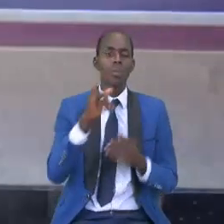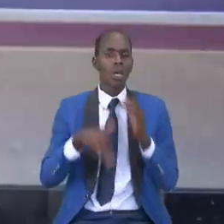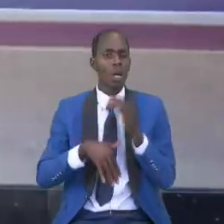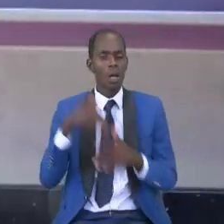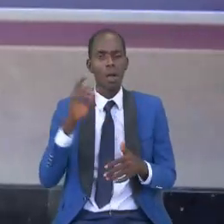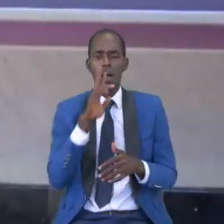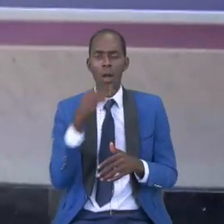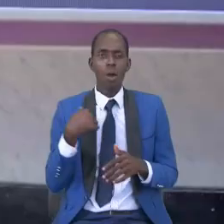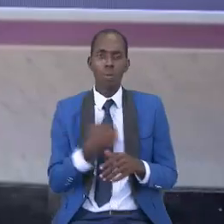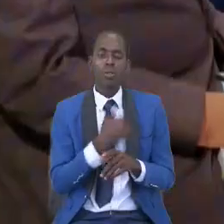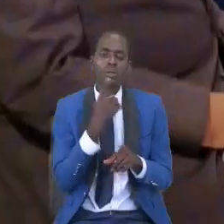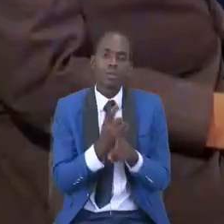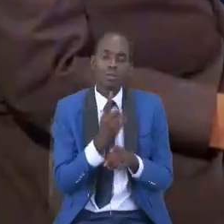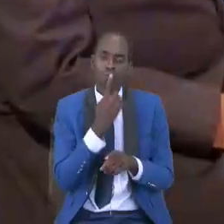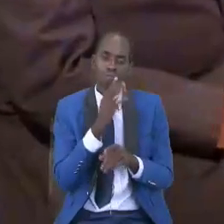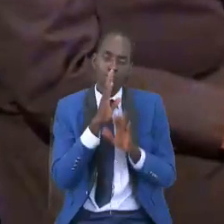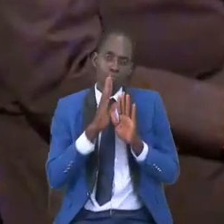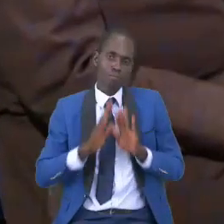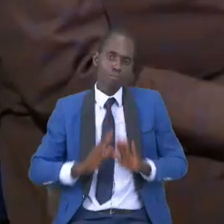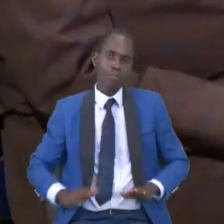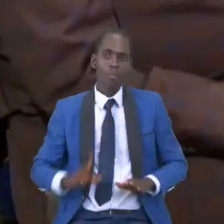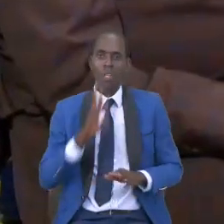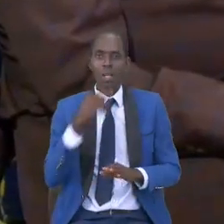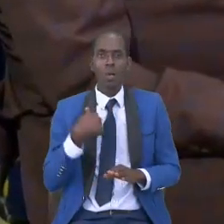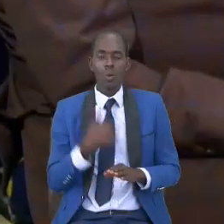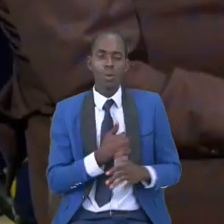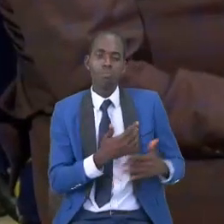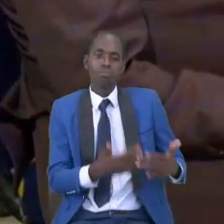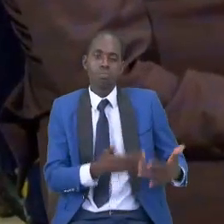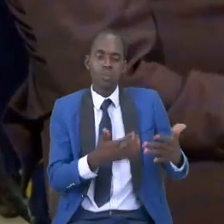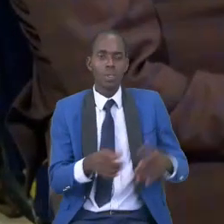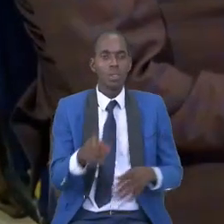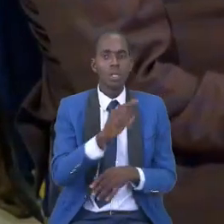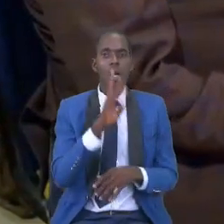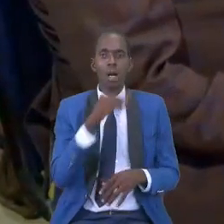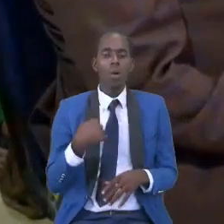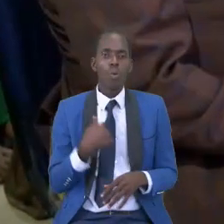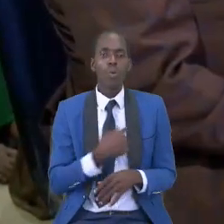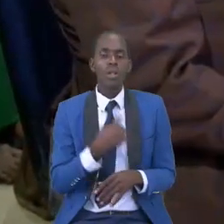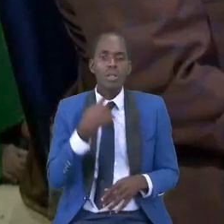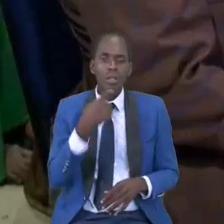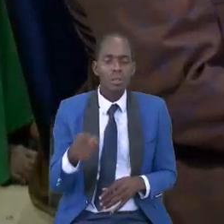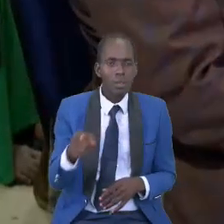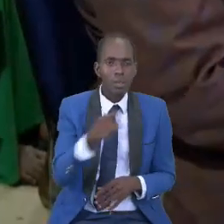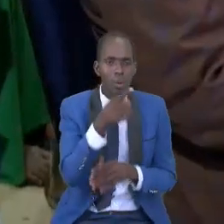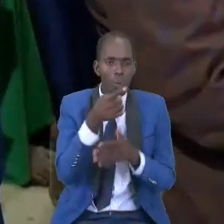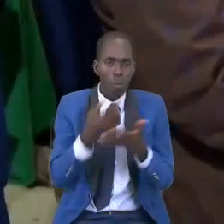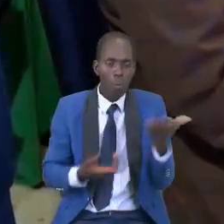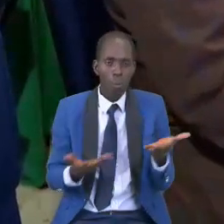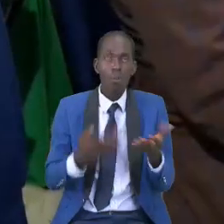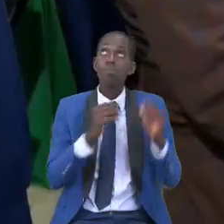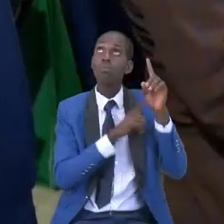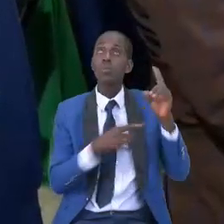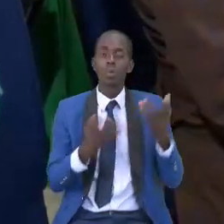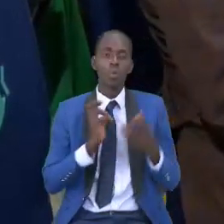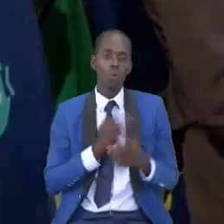are we sparing them? Are we telling them what the Lord has told us to tell them in